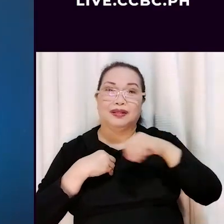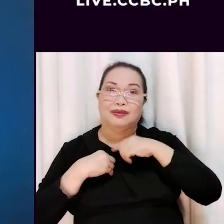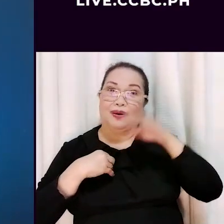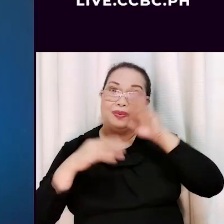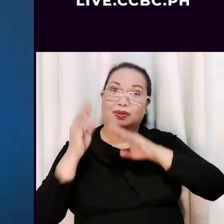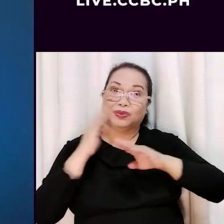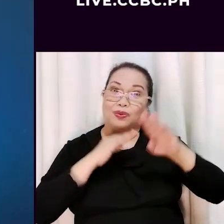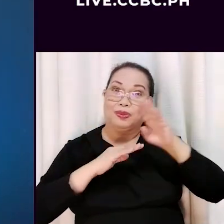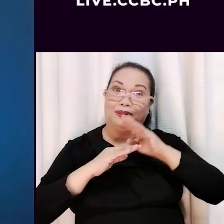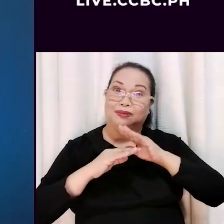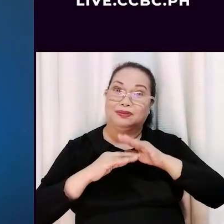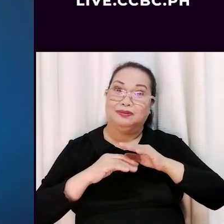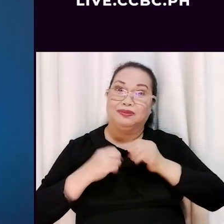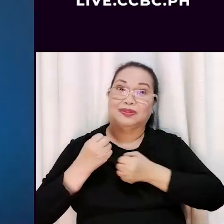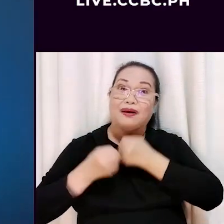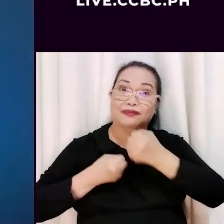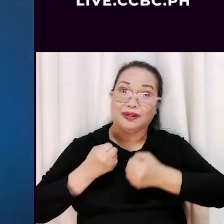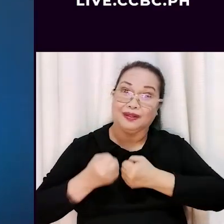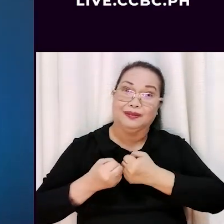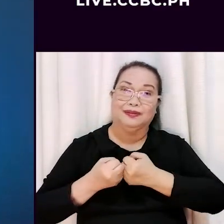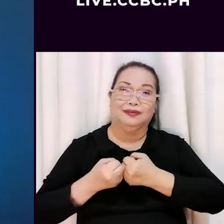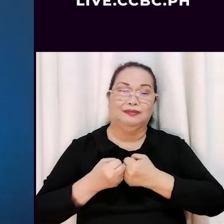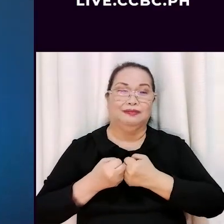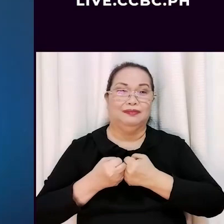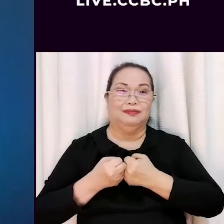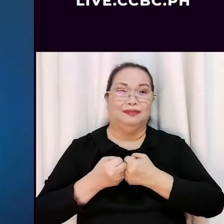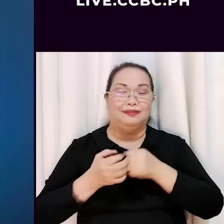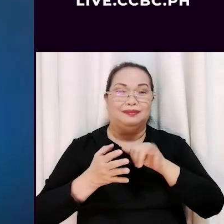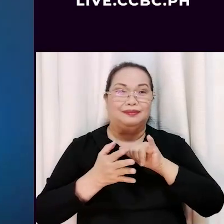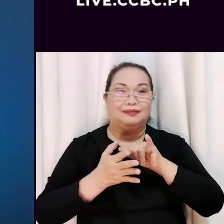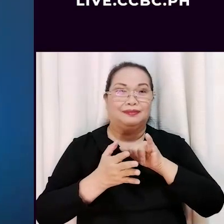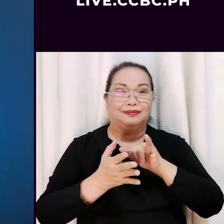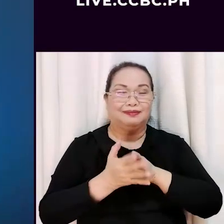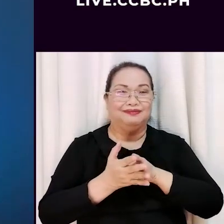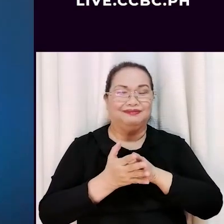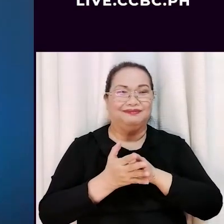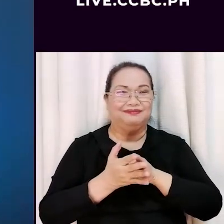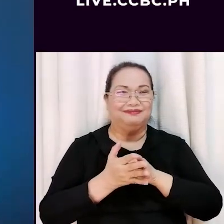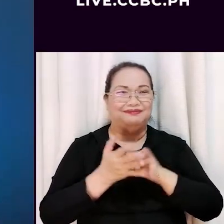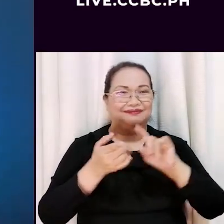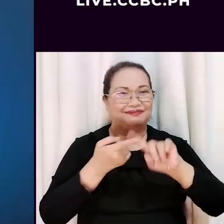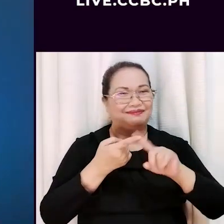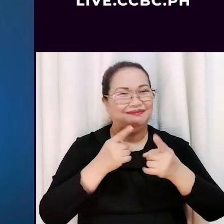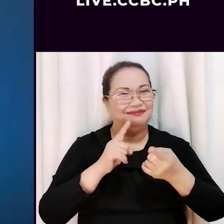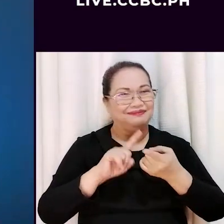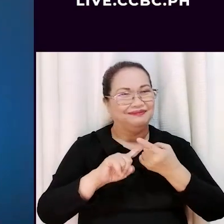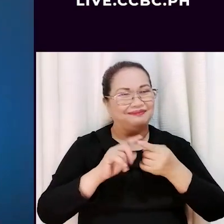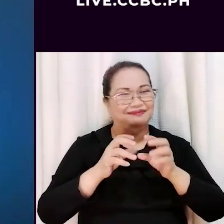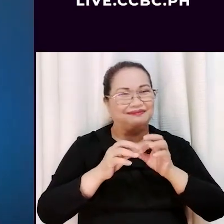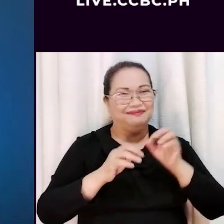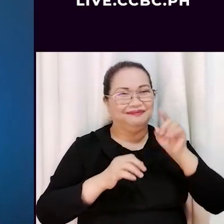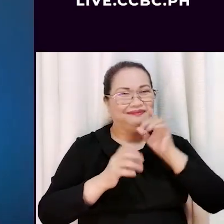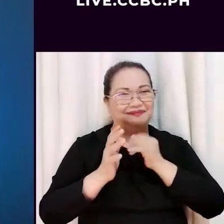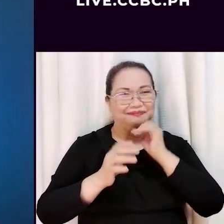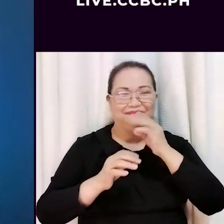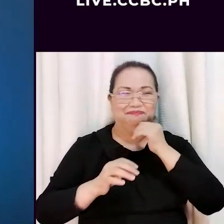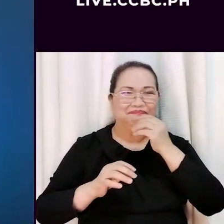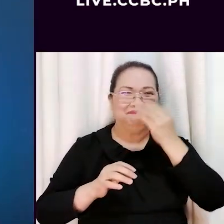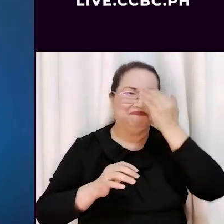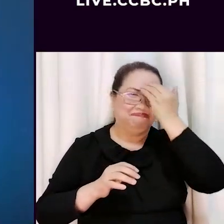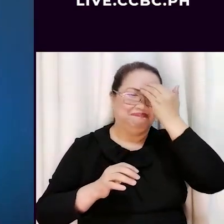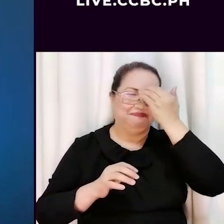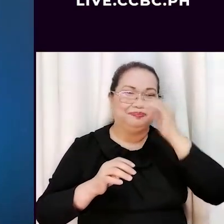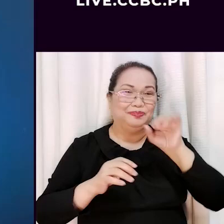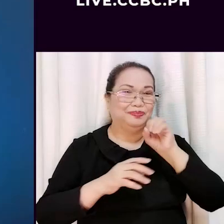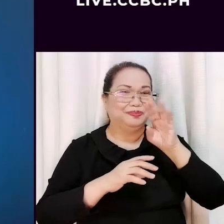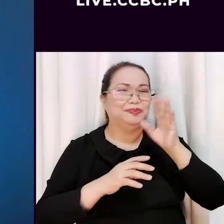Acknowledge God. And that's what the friends of Job did not recognize. In the end,